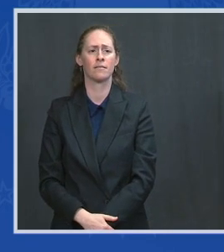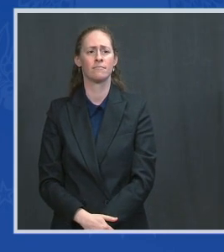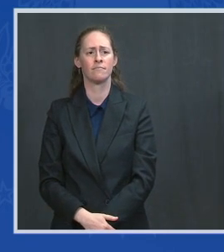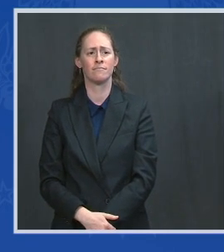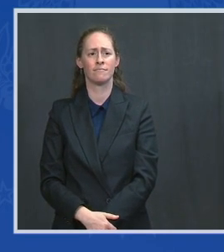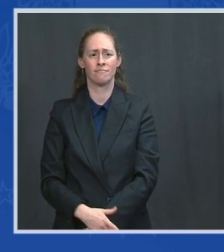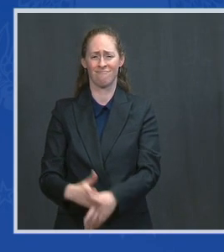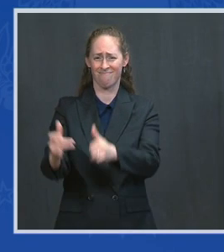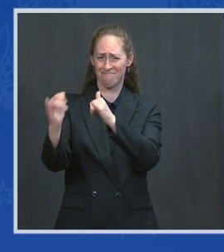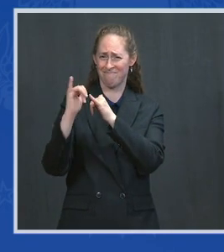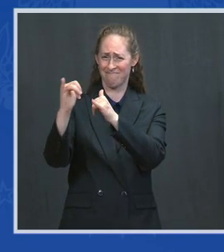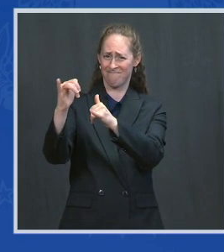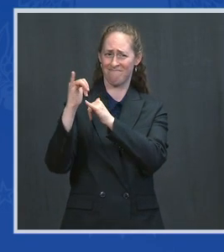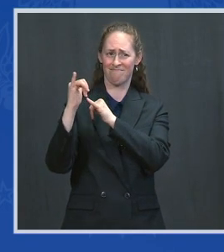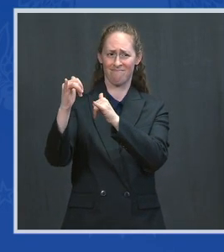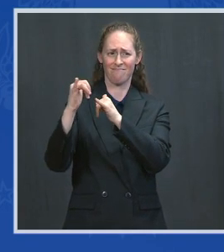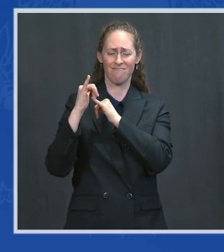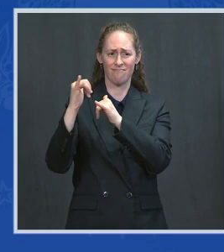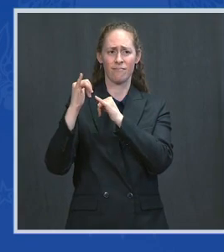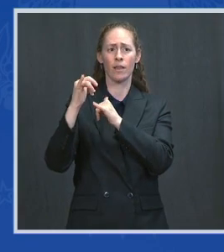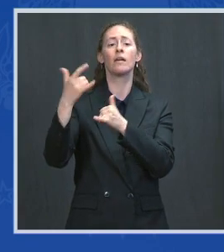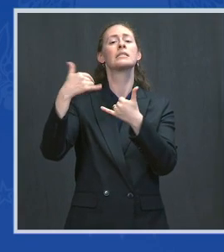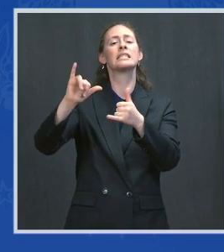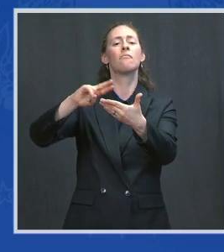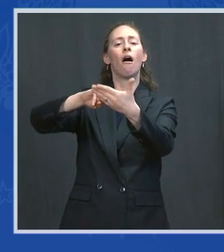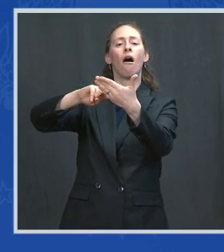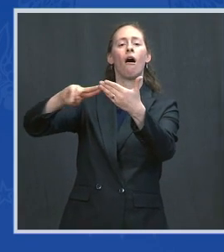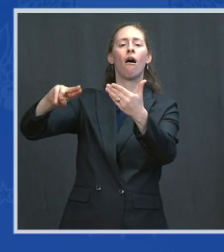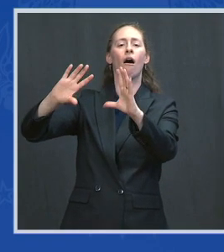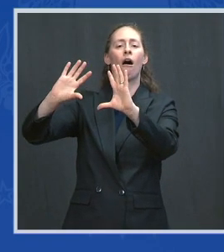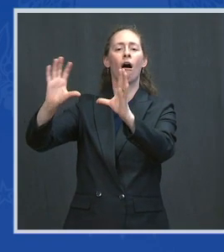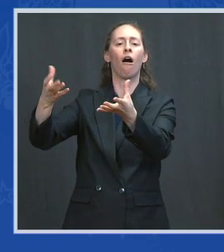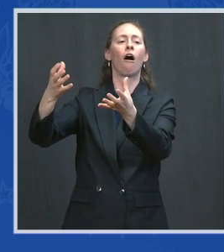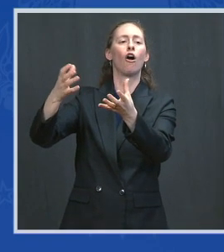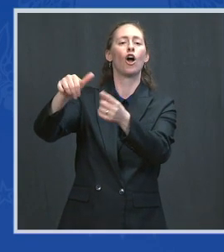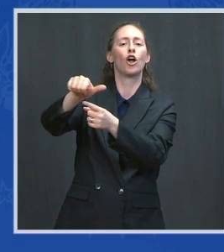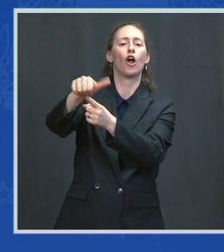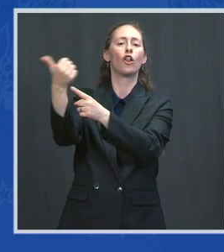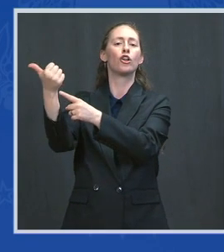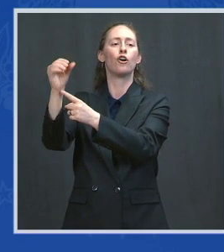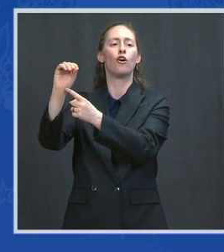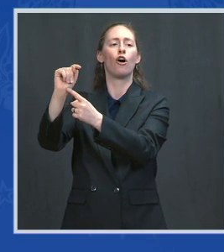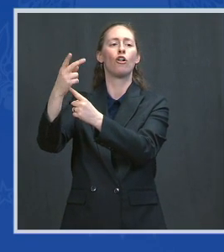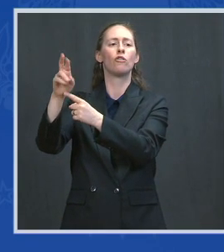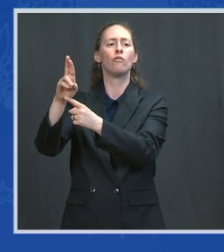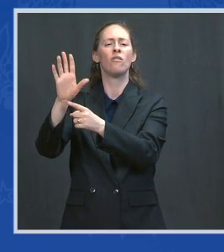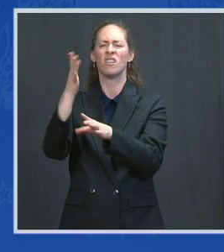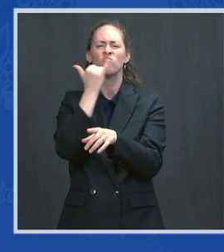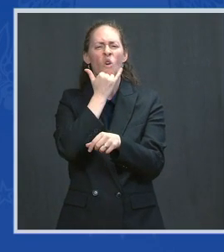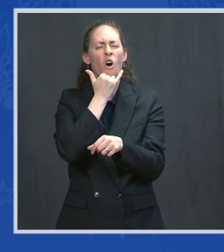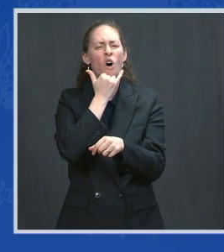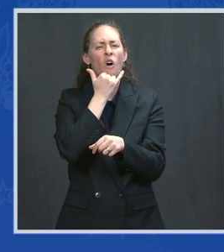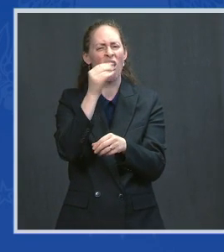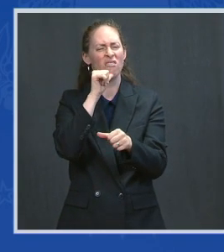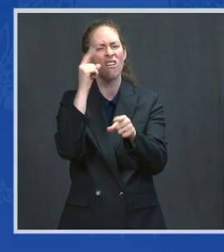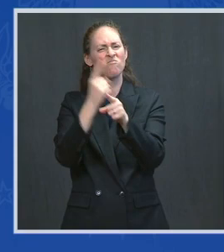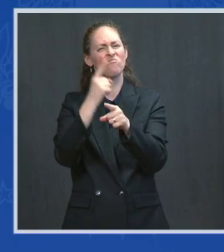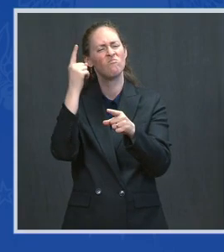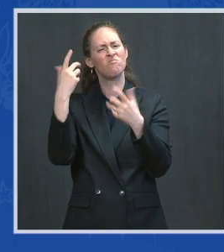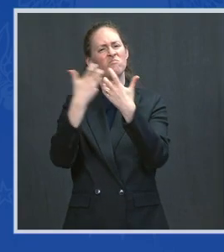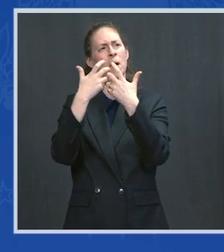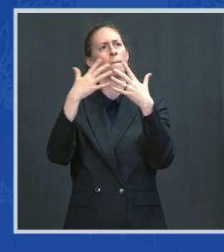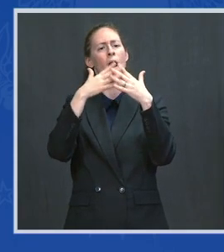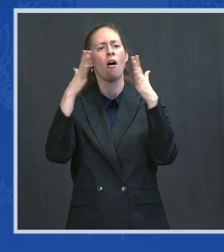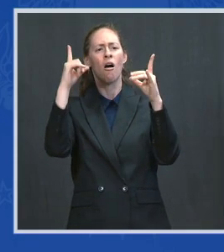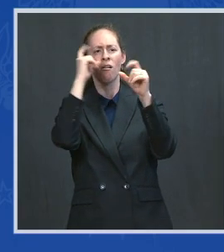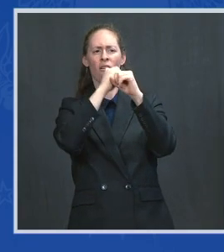It's wrong. It's simply, to use the phrase, it's simply un-American. My message to all of those of you who are hurting